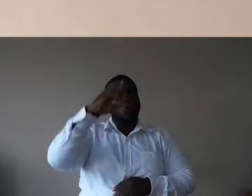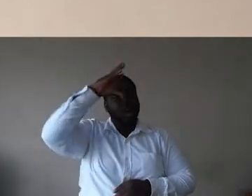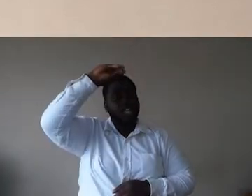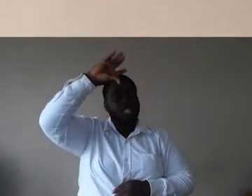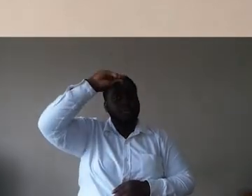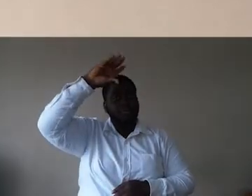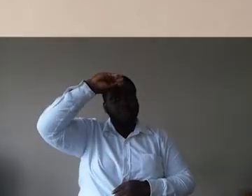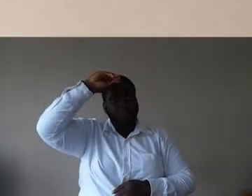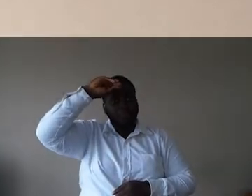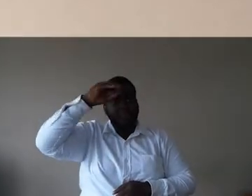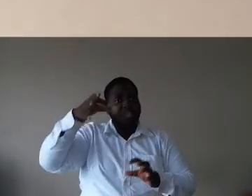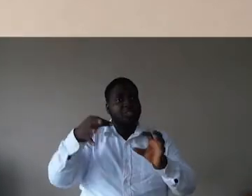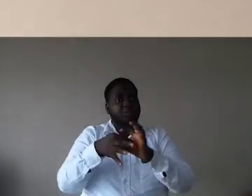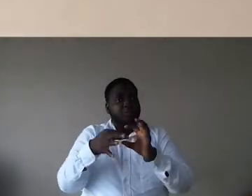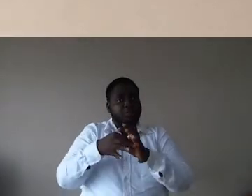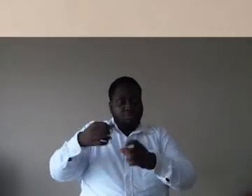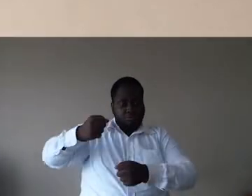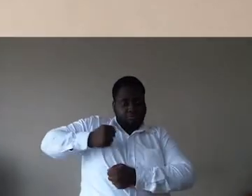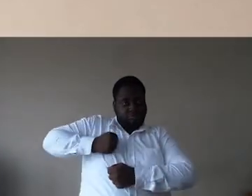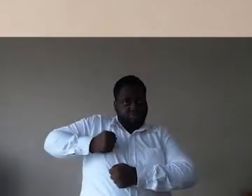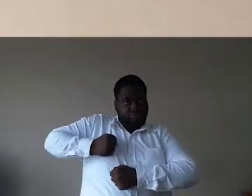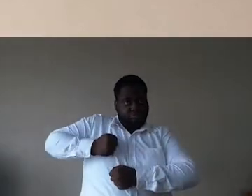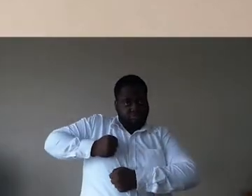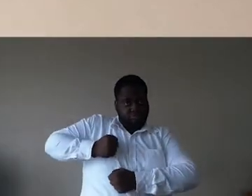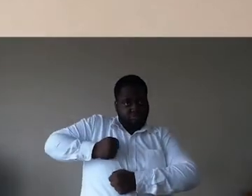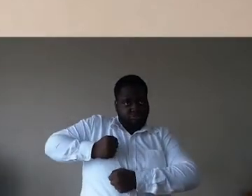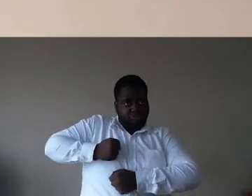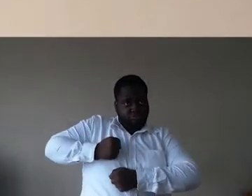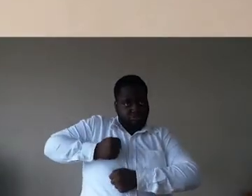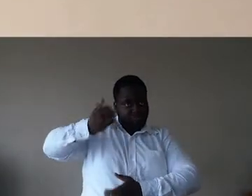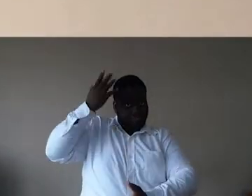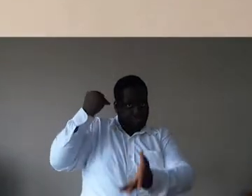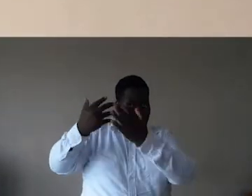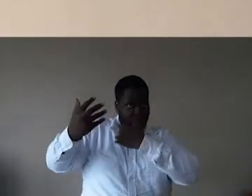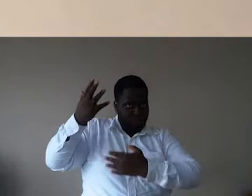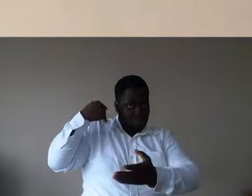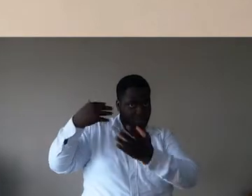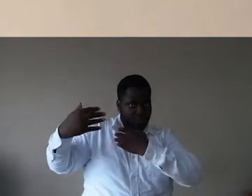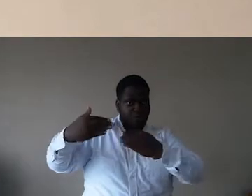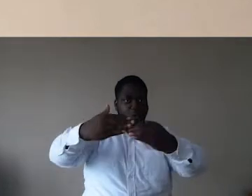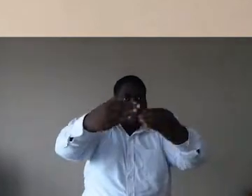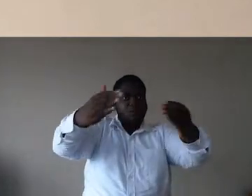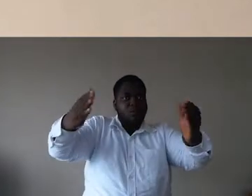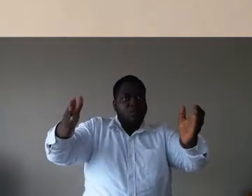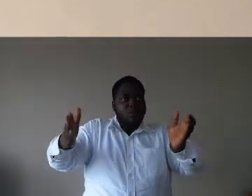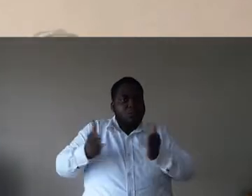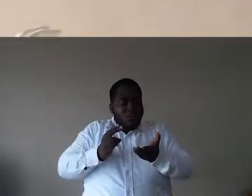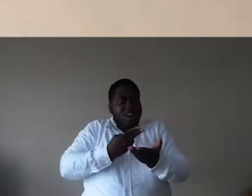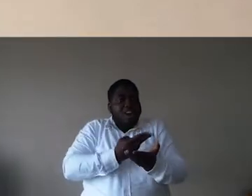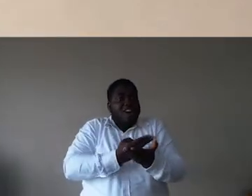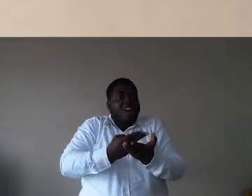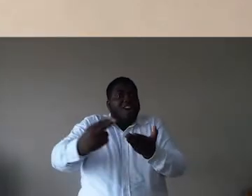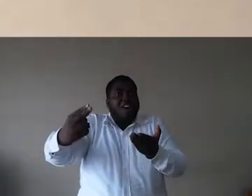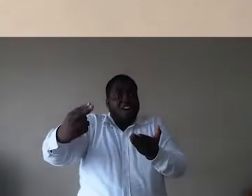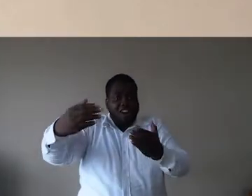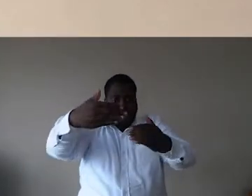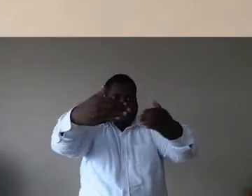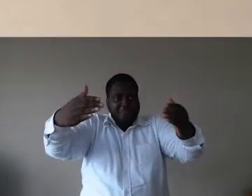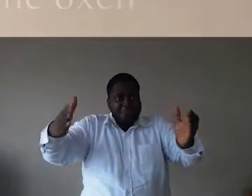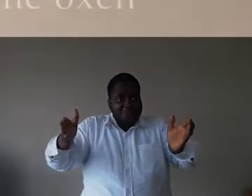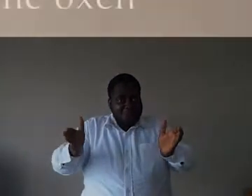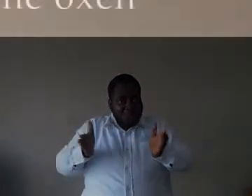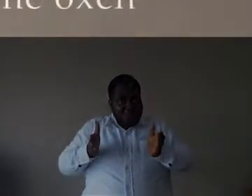what did Uzzah do in 2 Samuel 6, verse number 6? Kindly turn with me as we read the scripture. 2 Samuel